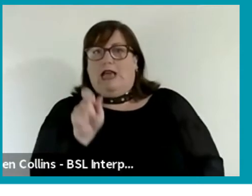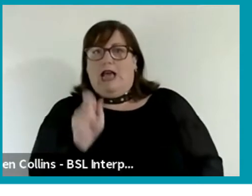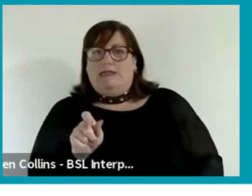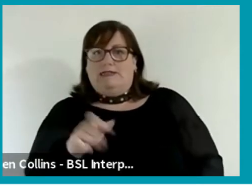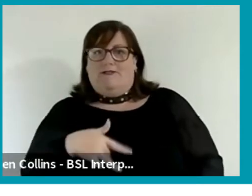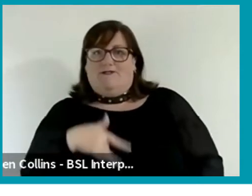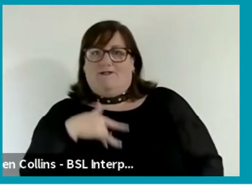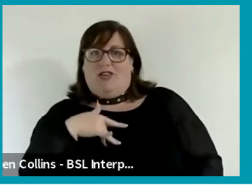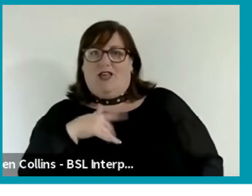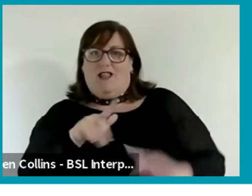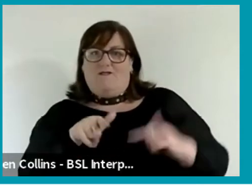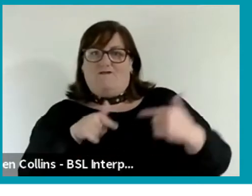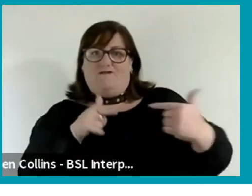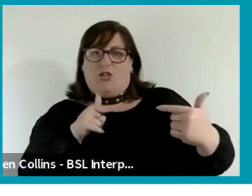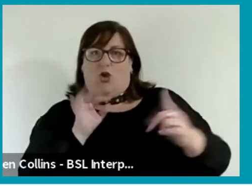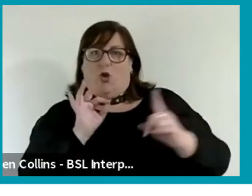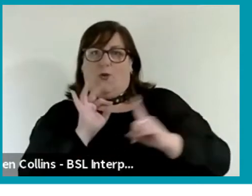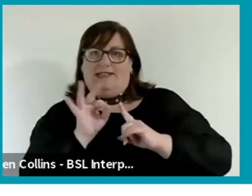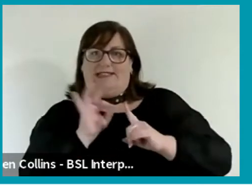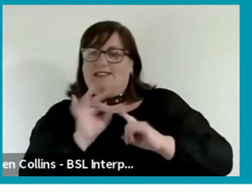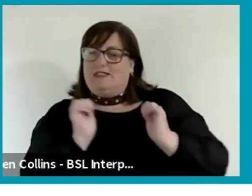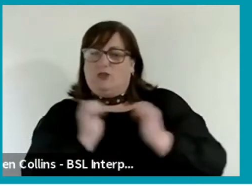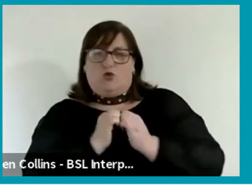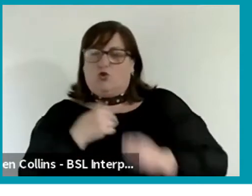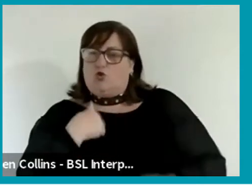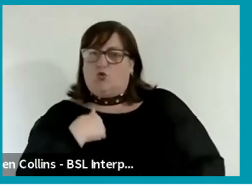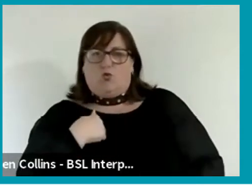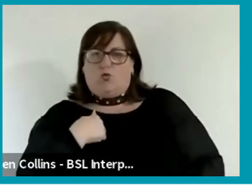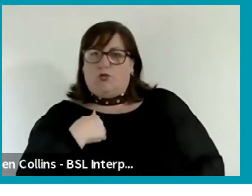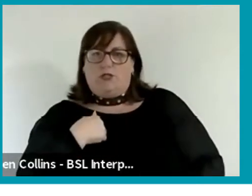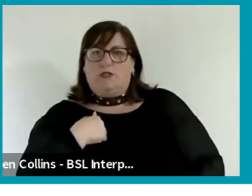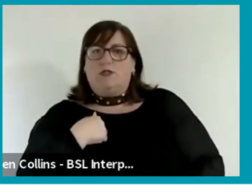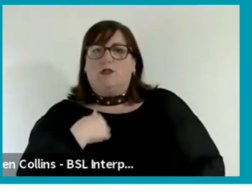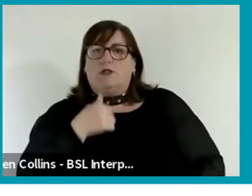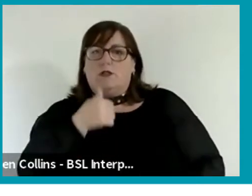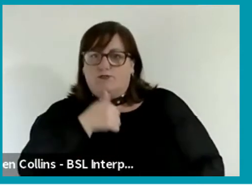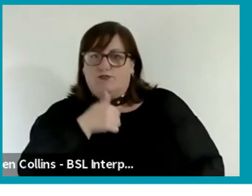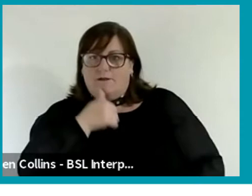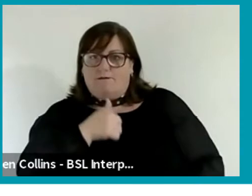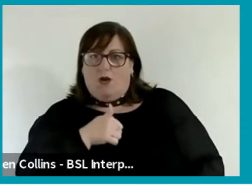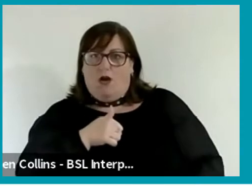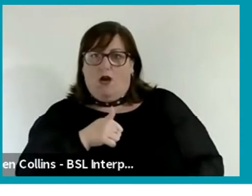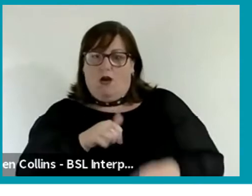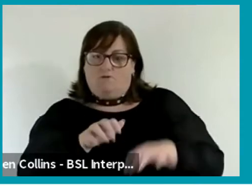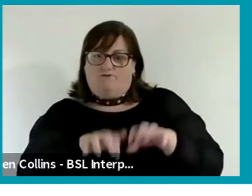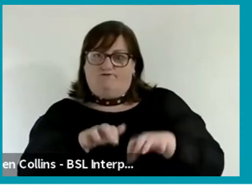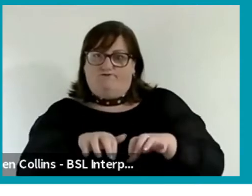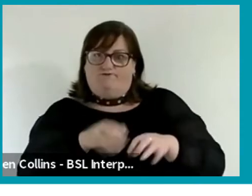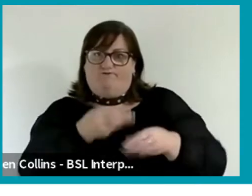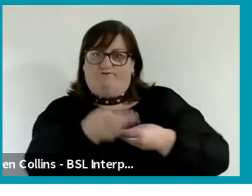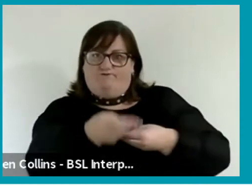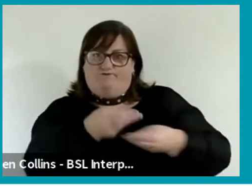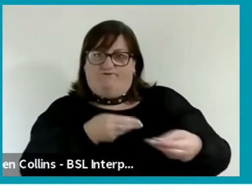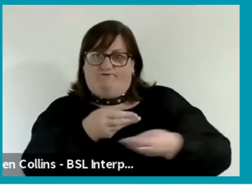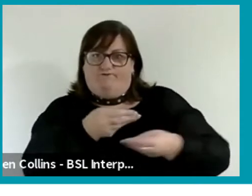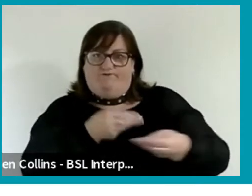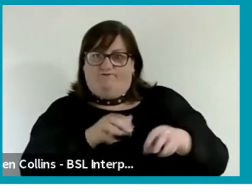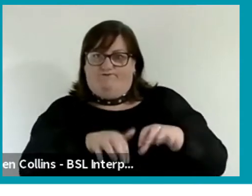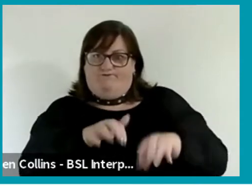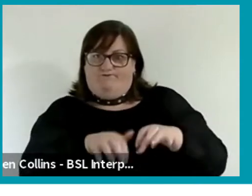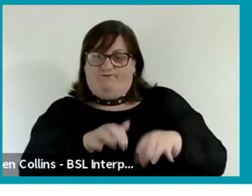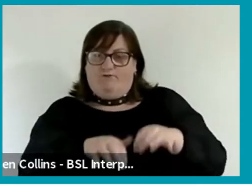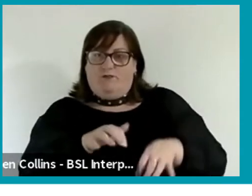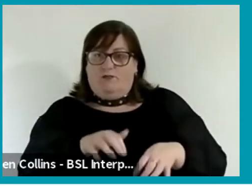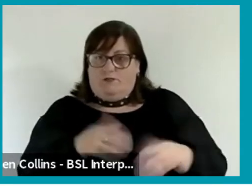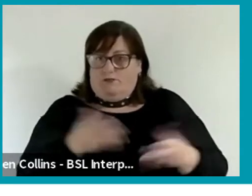good for me. Can I answer questions you have in writing? So what to do, how to approach it? Again, the